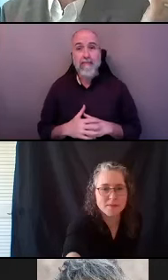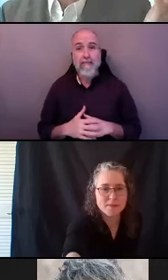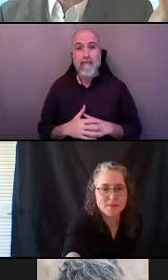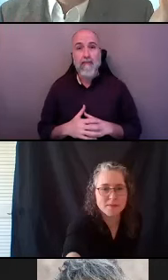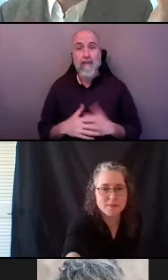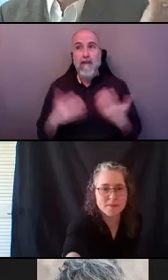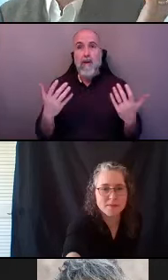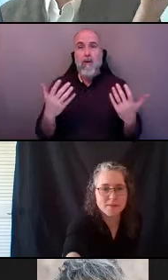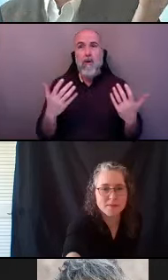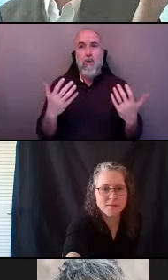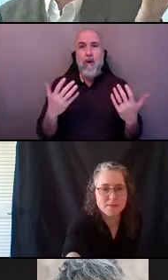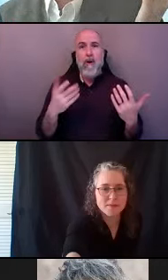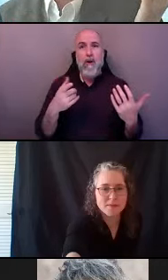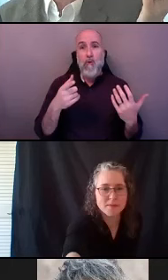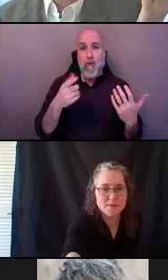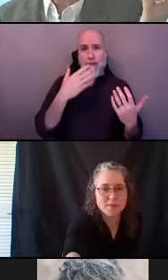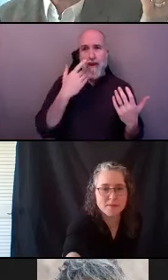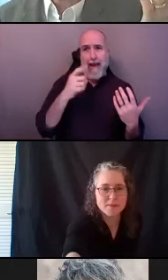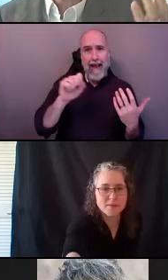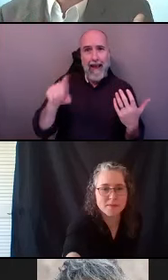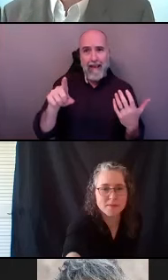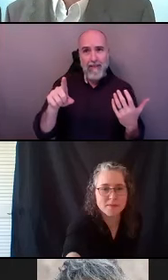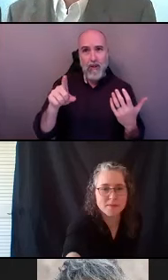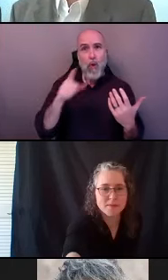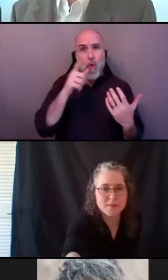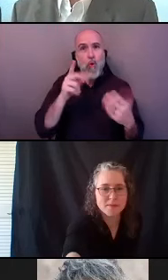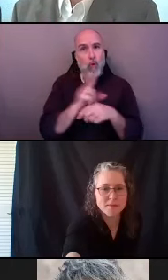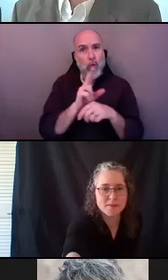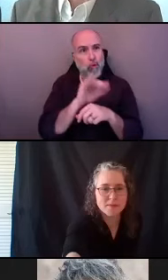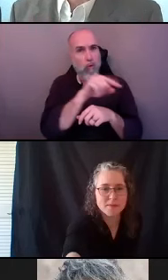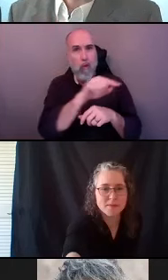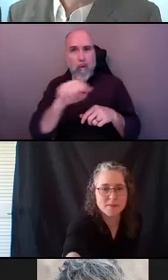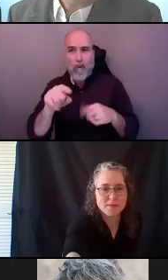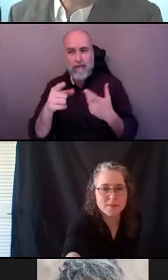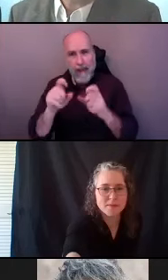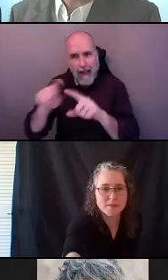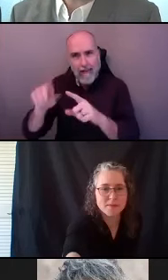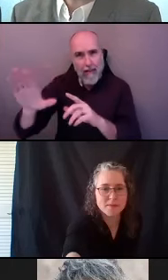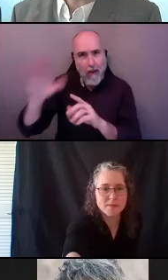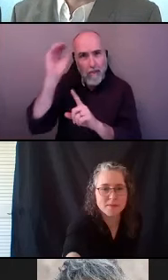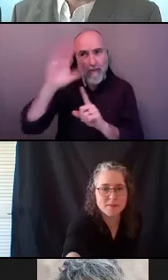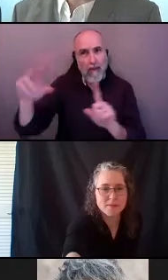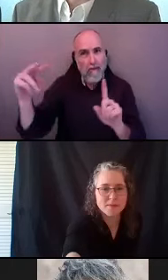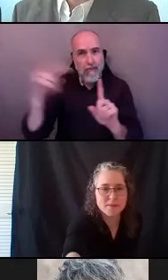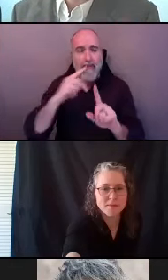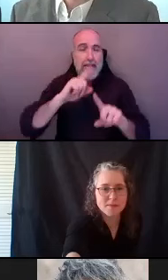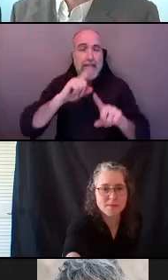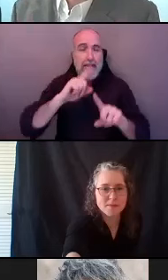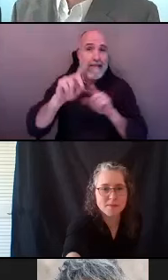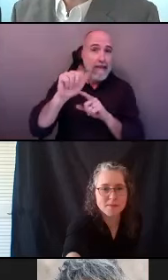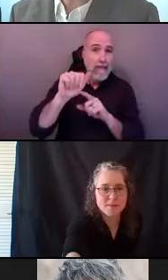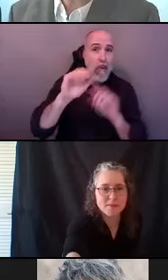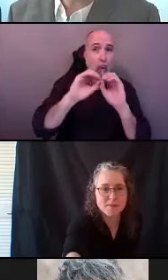Who better to ask than people who are going to use the features, right? Disability organizations, and this